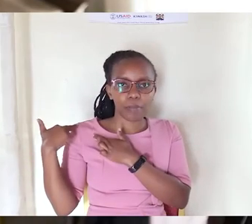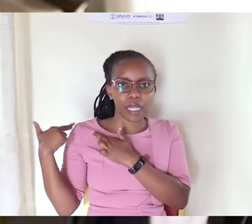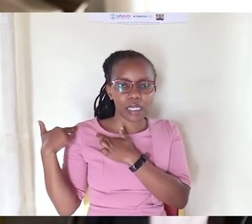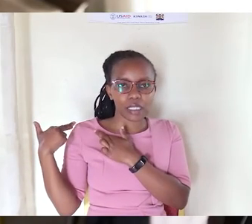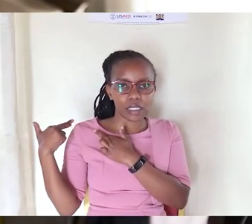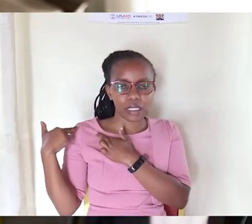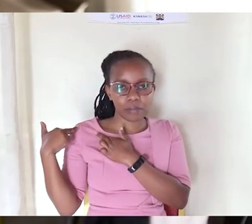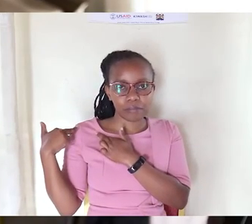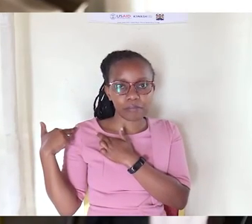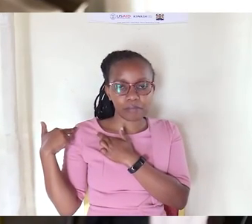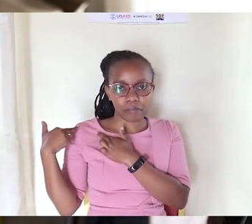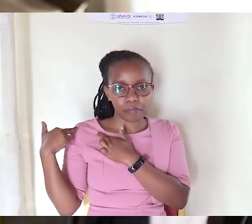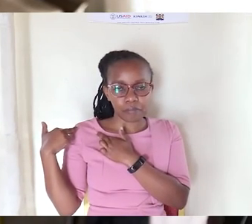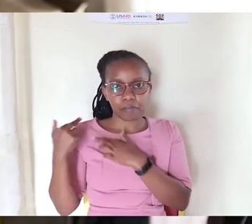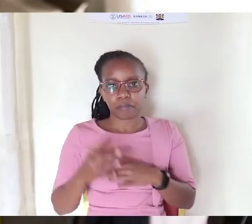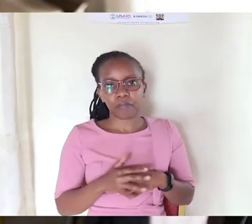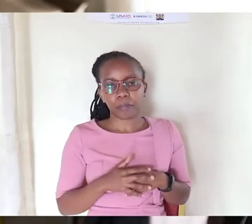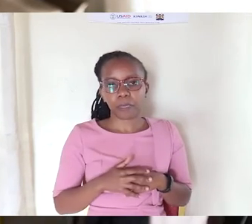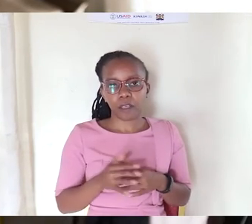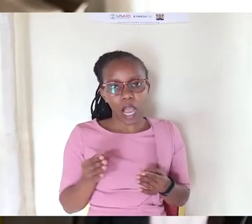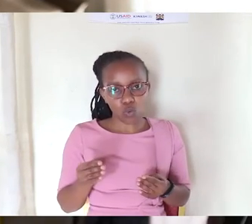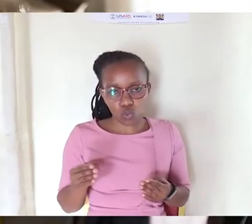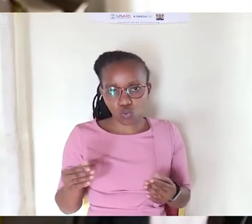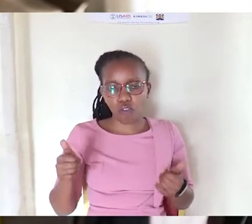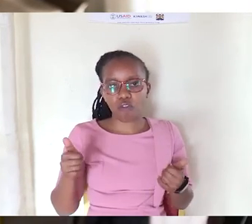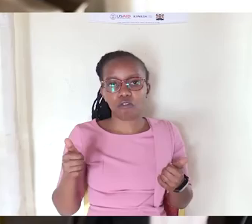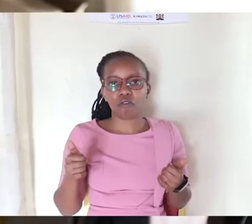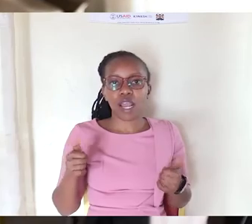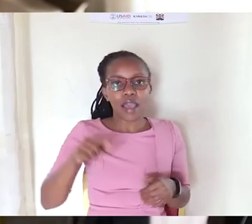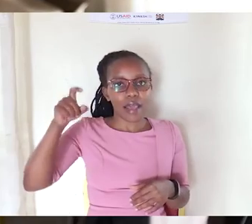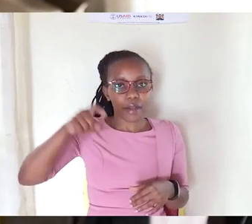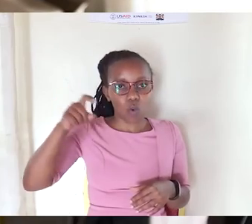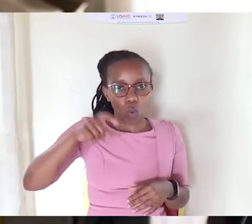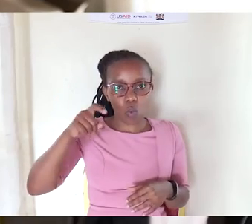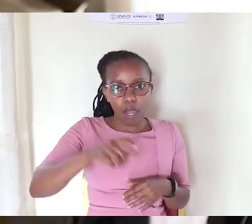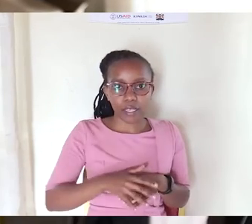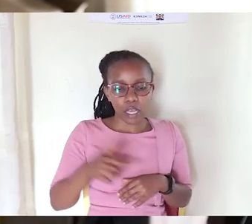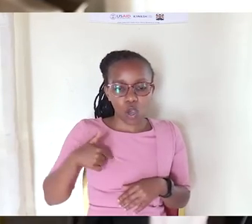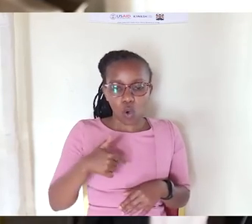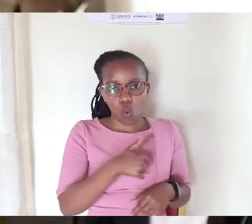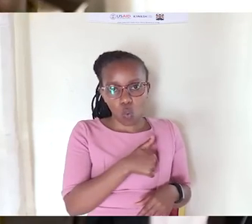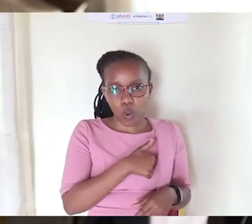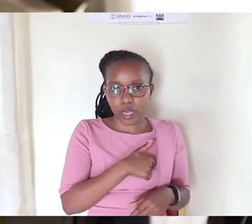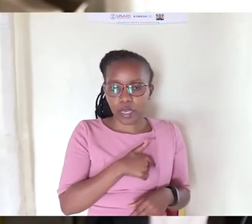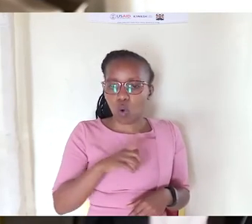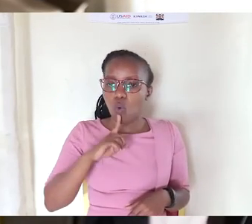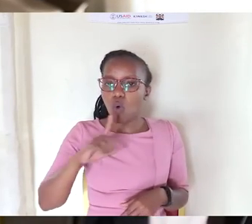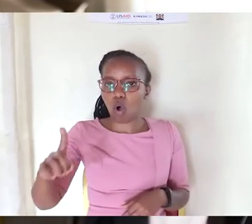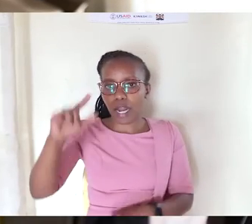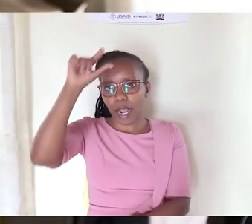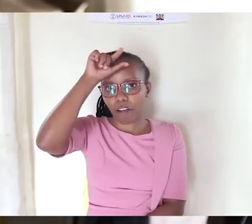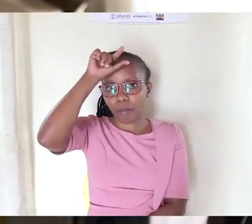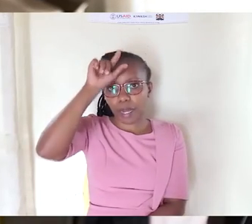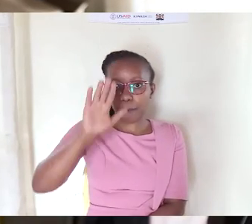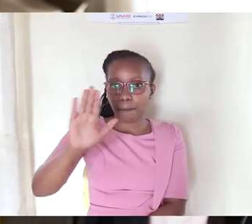and that accountability and the redress that we're talking about requires that we also commit the government to the obligation that it